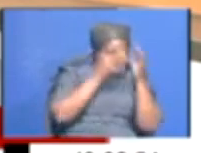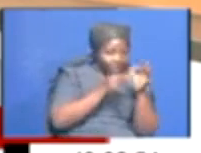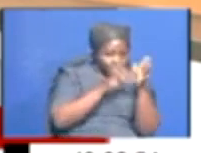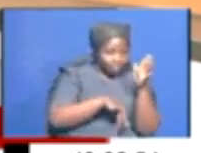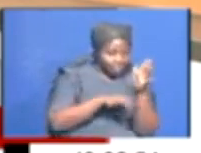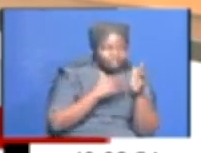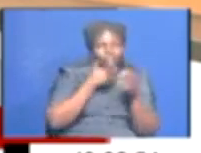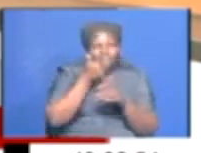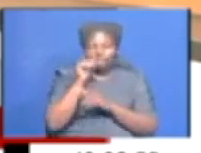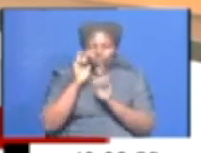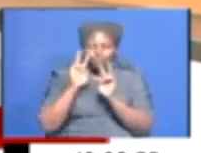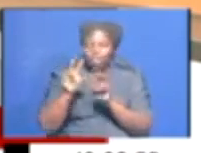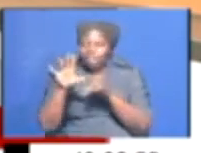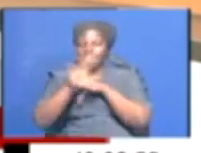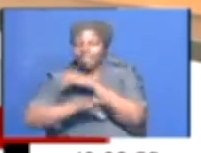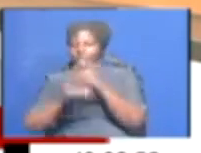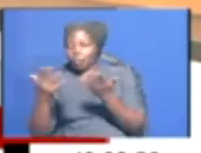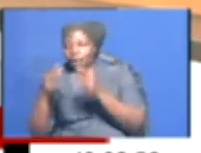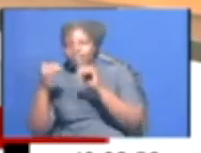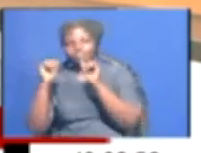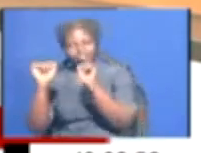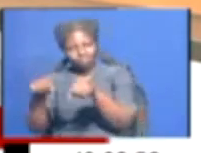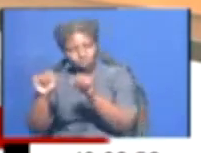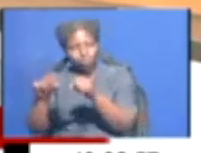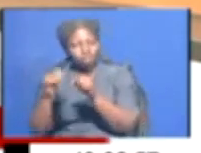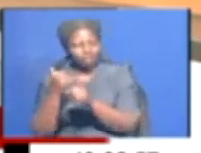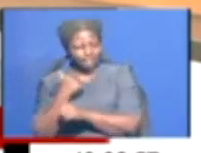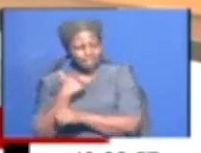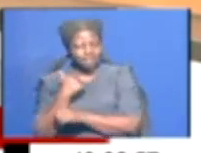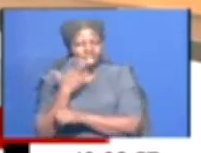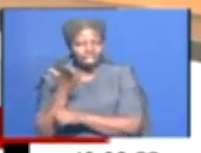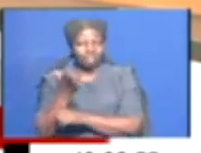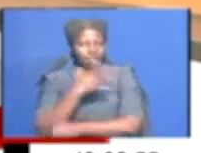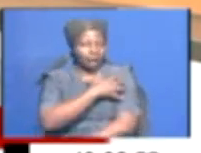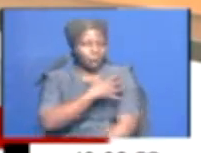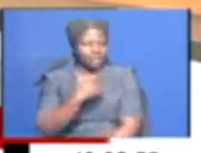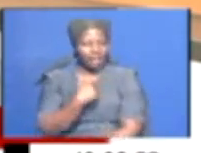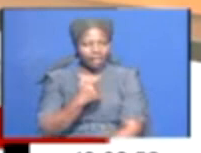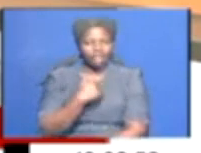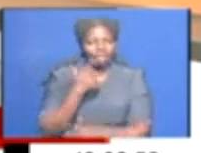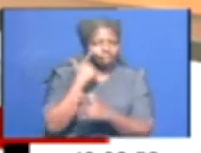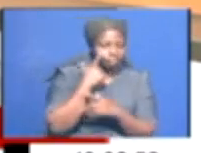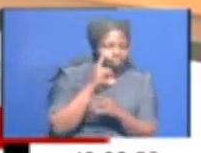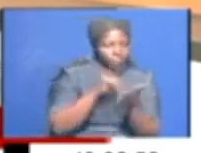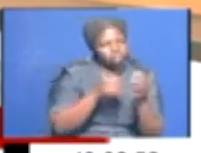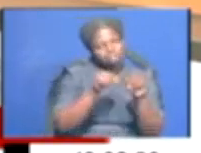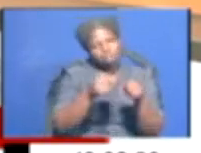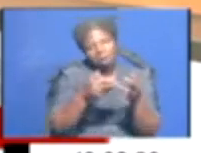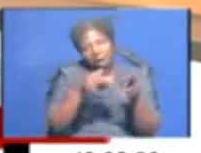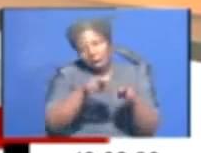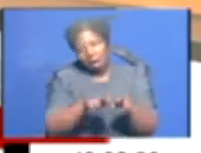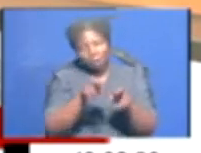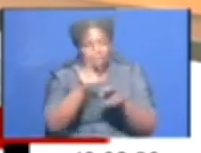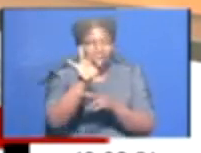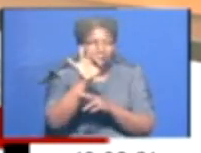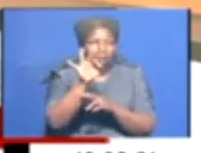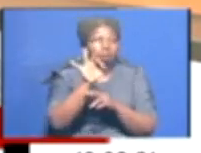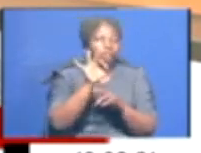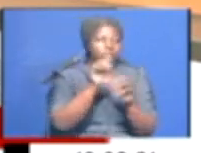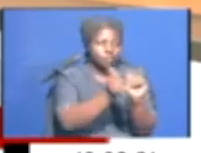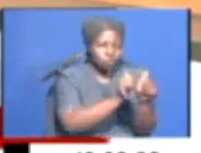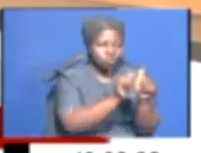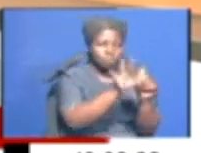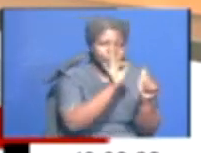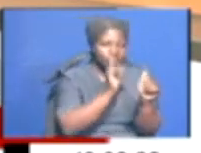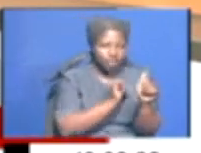and see what can be done as they head towards the Commonwealth Games. And 3 disciplines were picked: para table